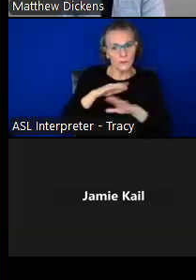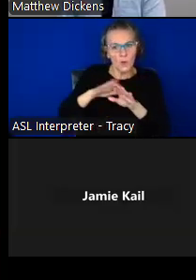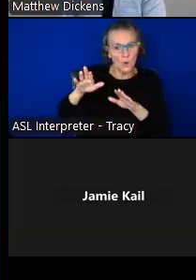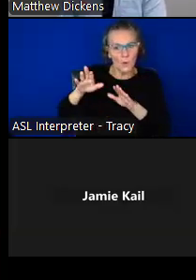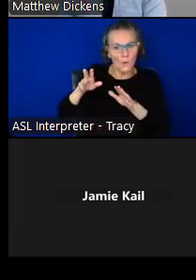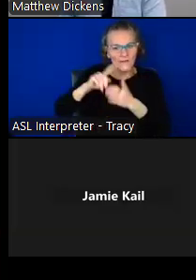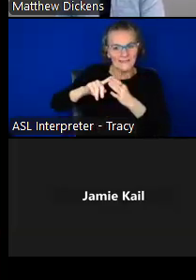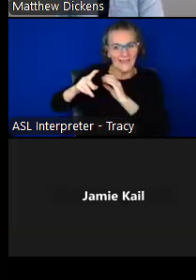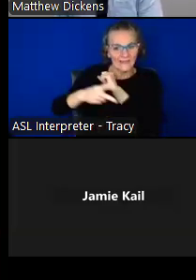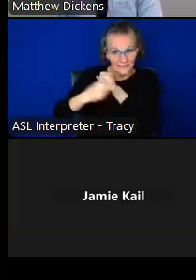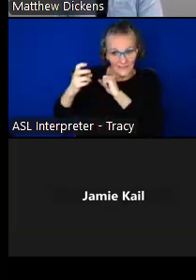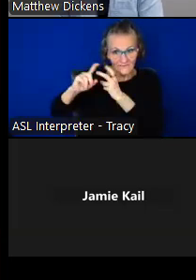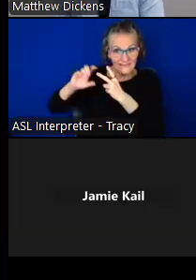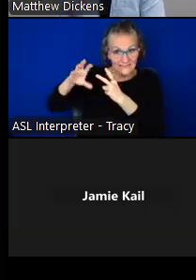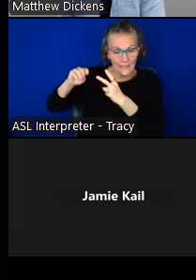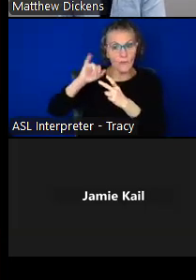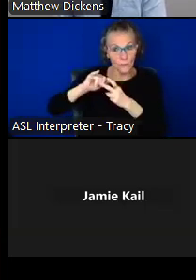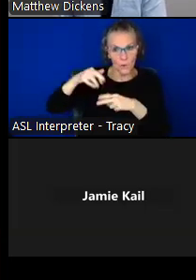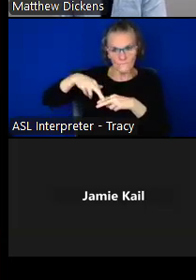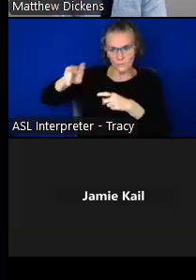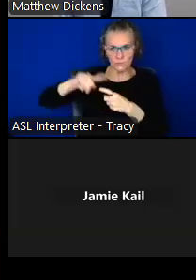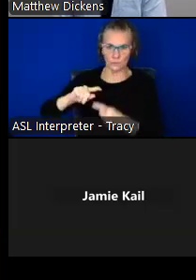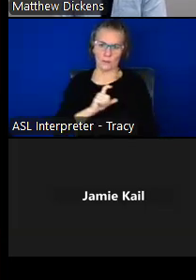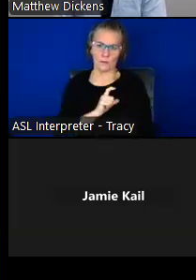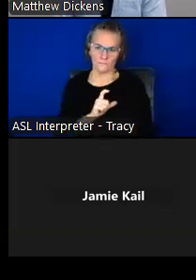and scams, we do refer those to law enforcement.